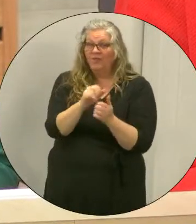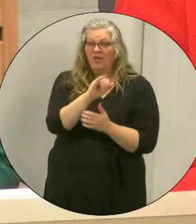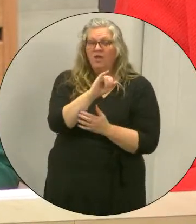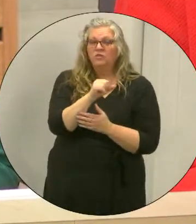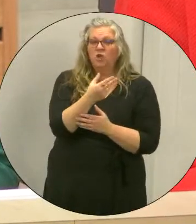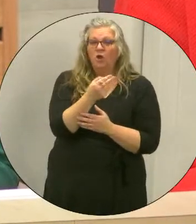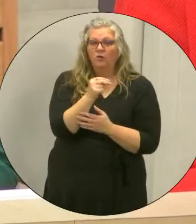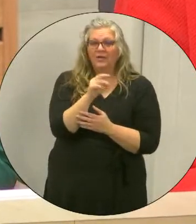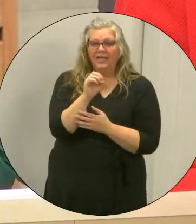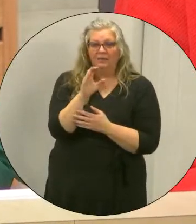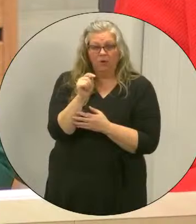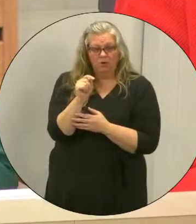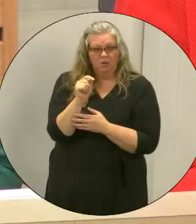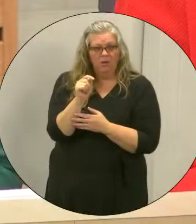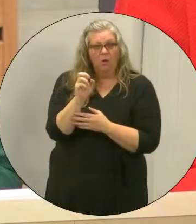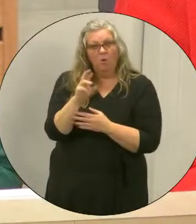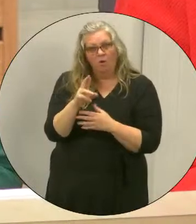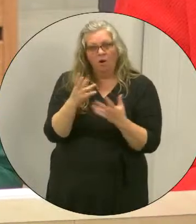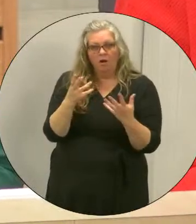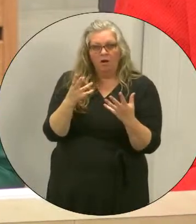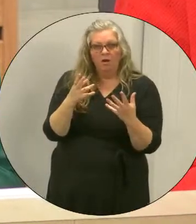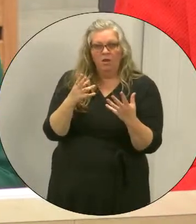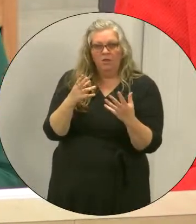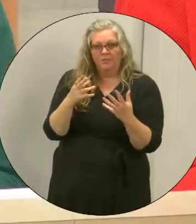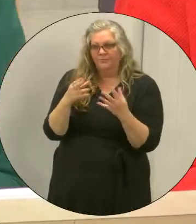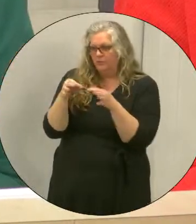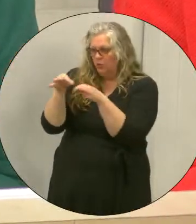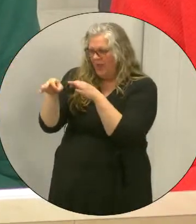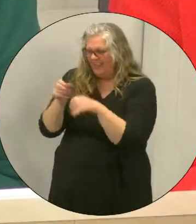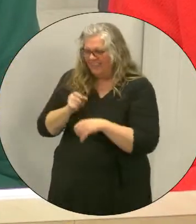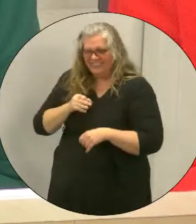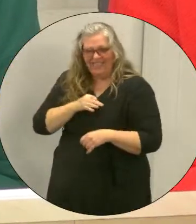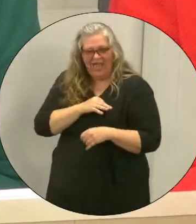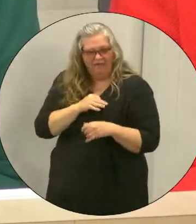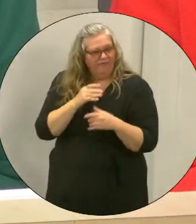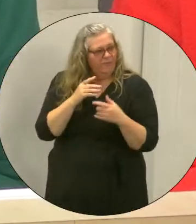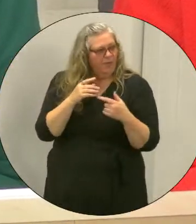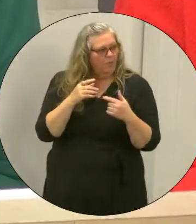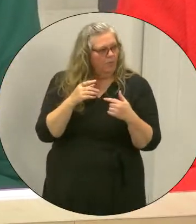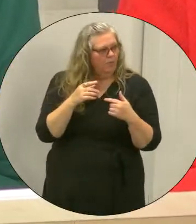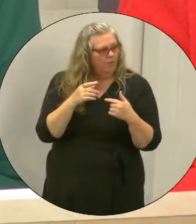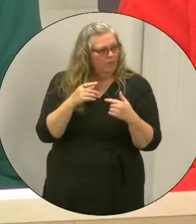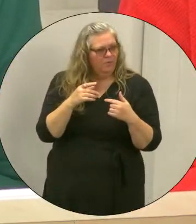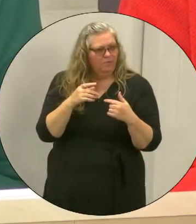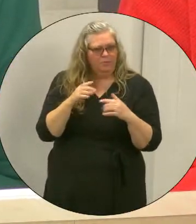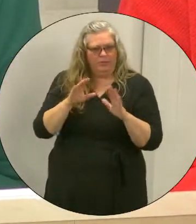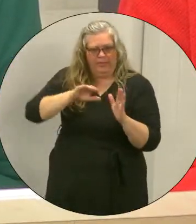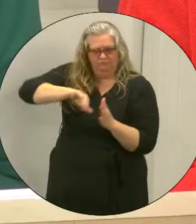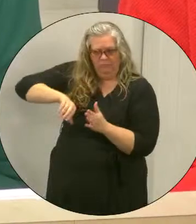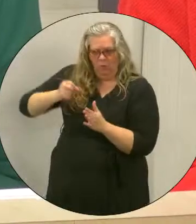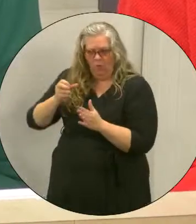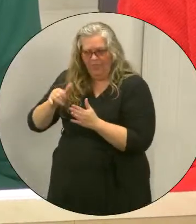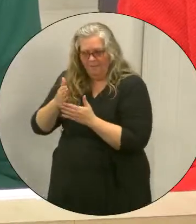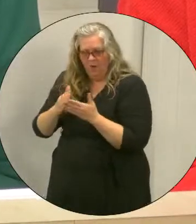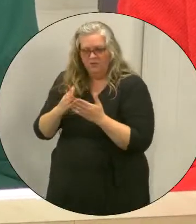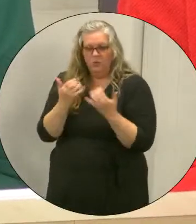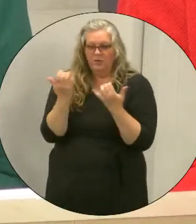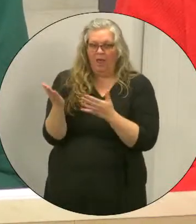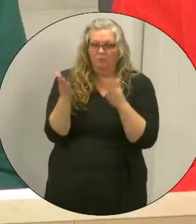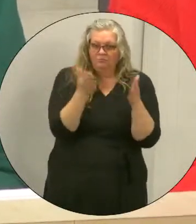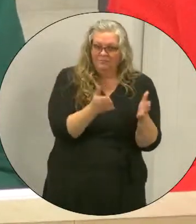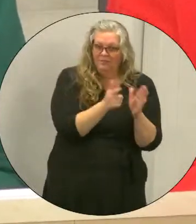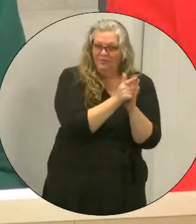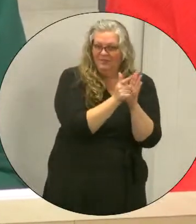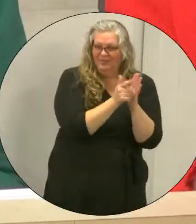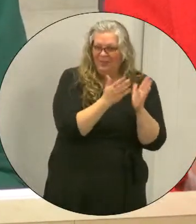or alternatively, direct the staff for next steps if we didn't, but we don't have to go to that part. So I'm going to turn it over to our legal counsel just for